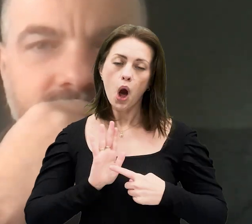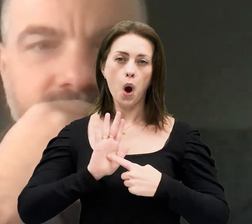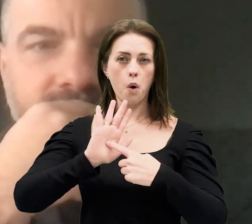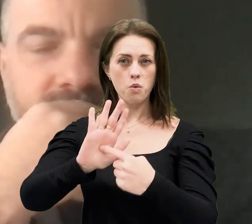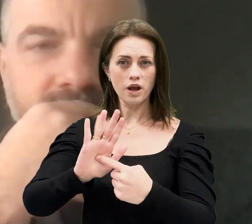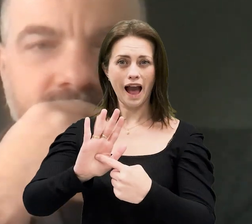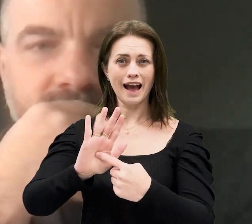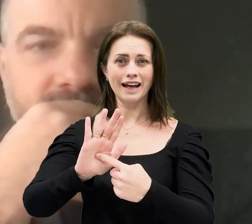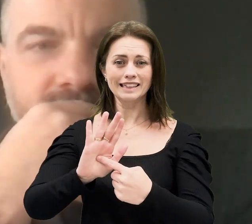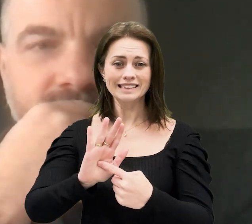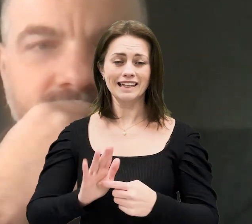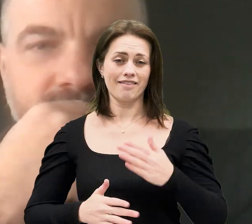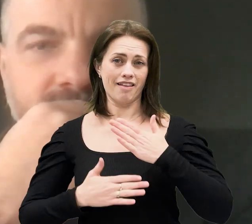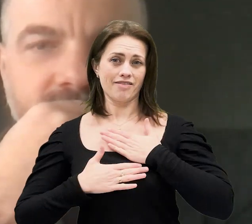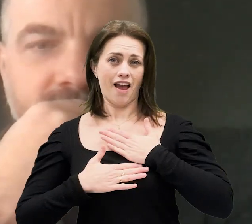of